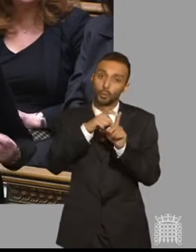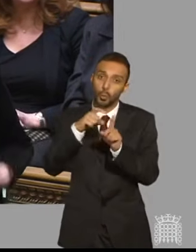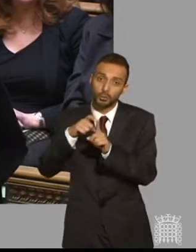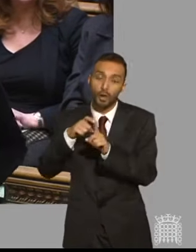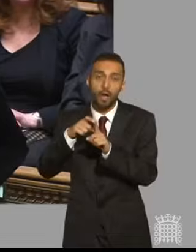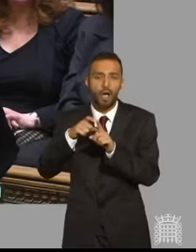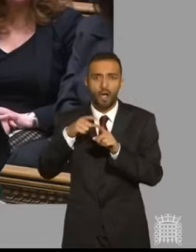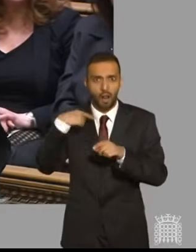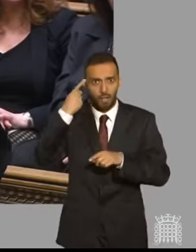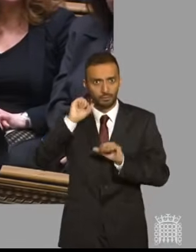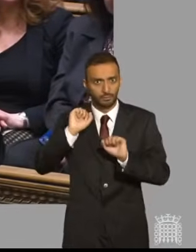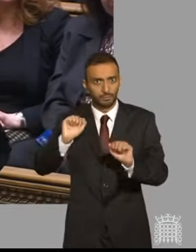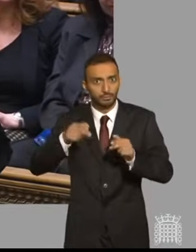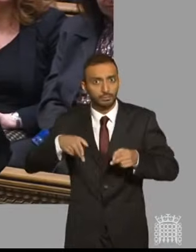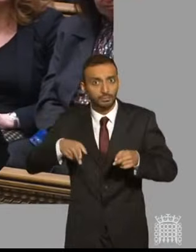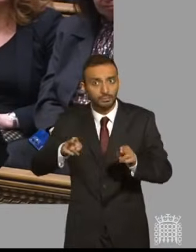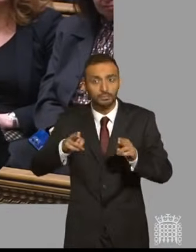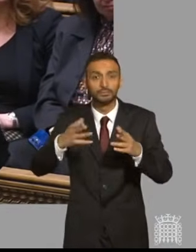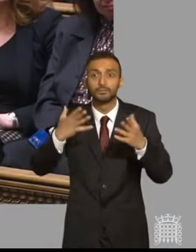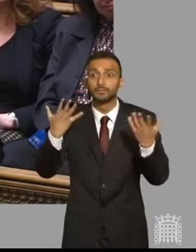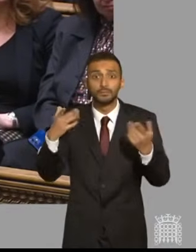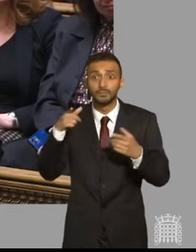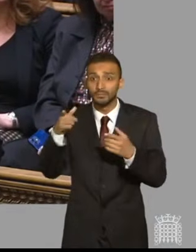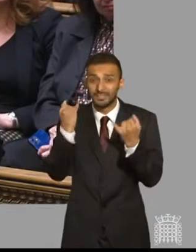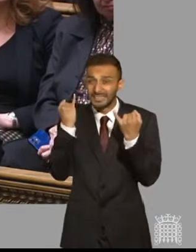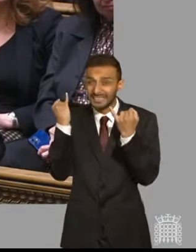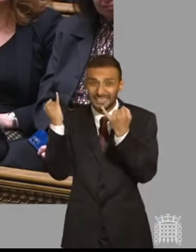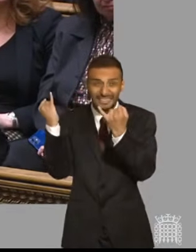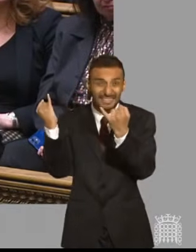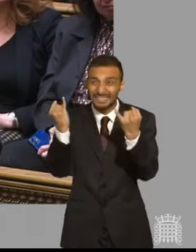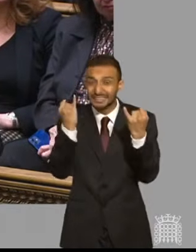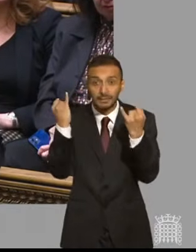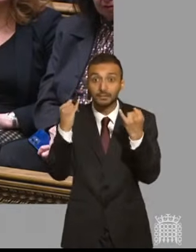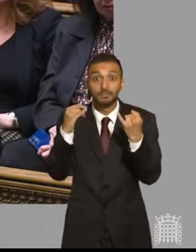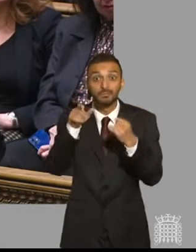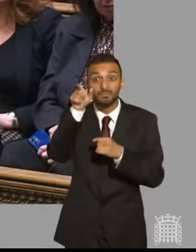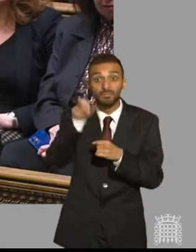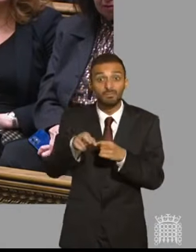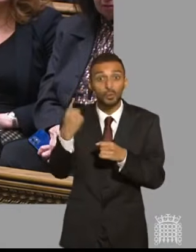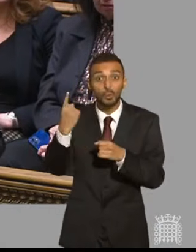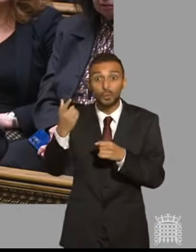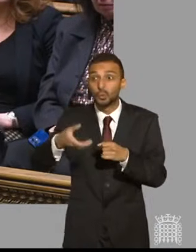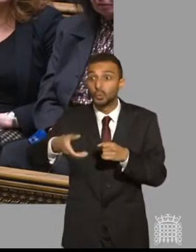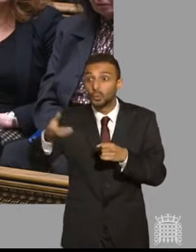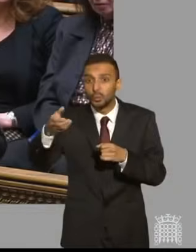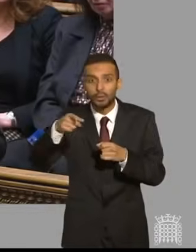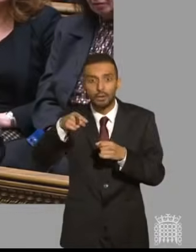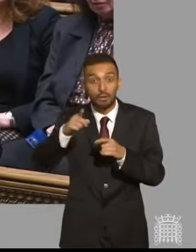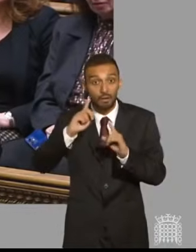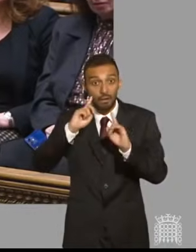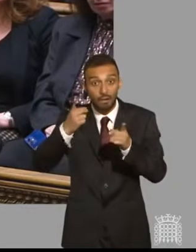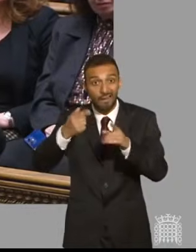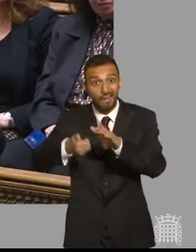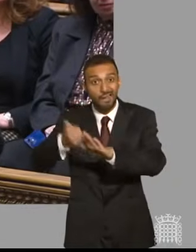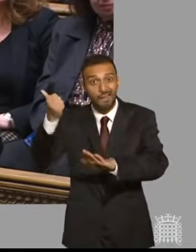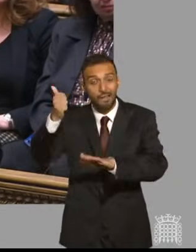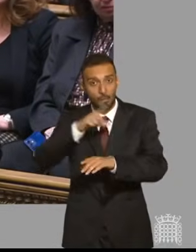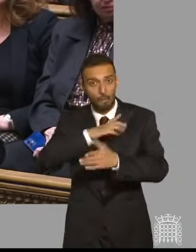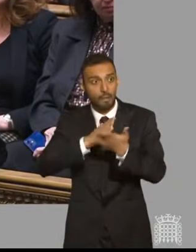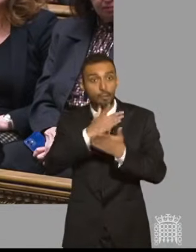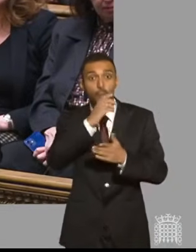had he been found because of the so-called European Court of Human Rights? When will we stop bending the knee to